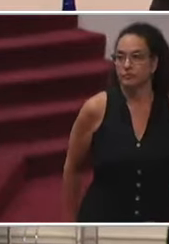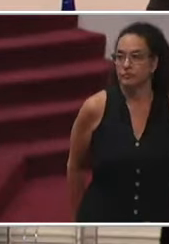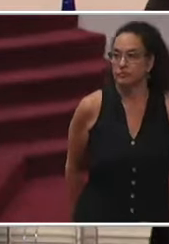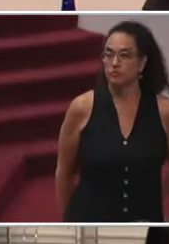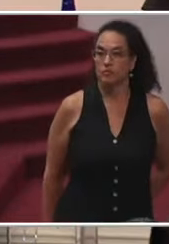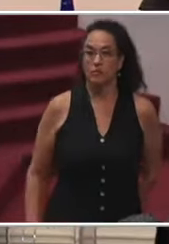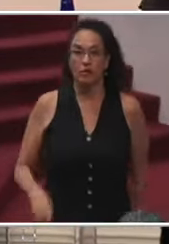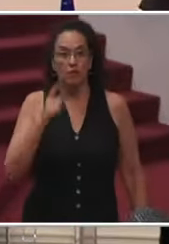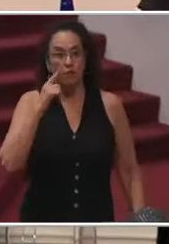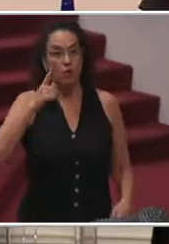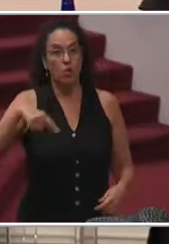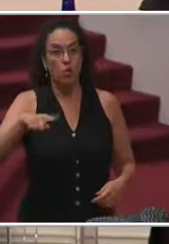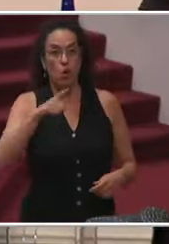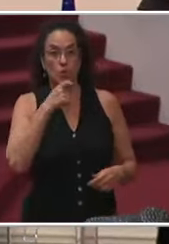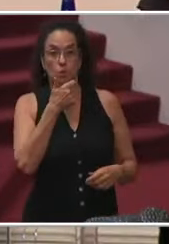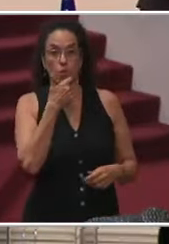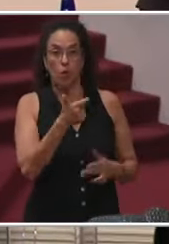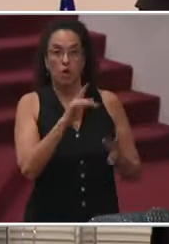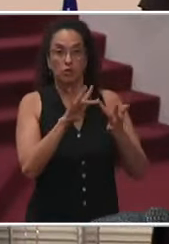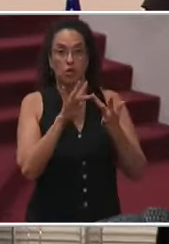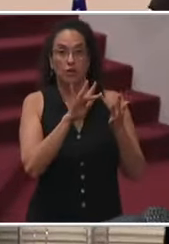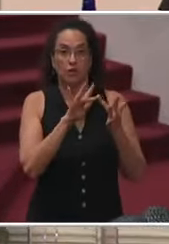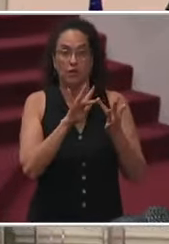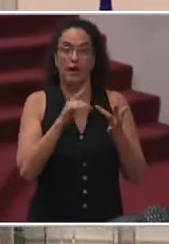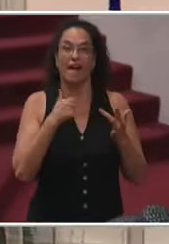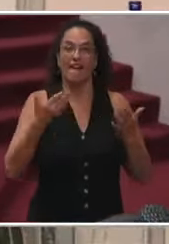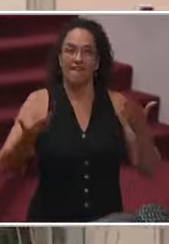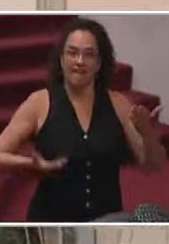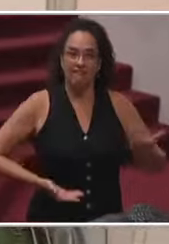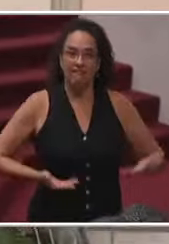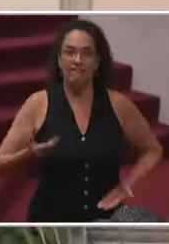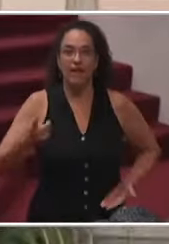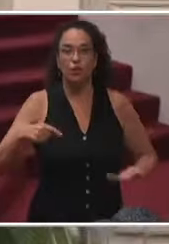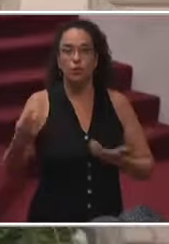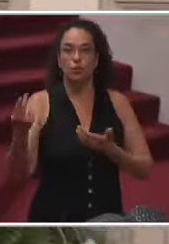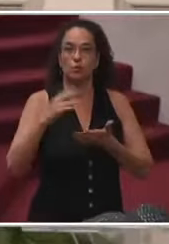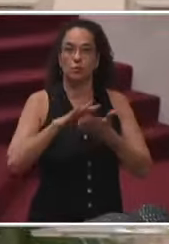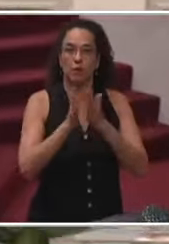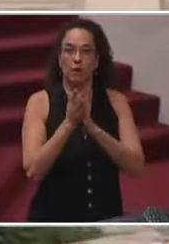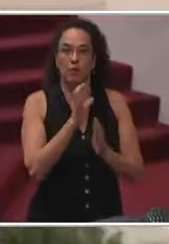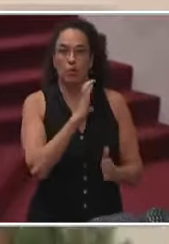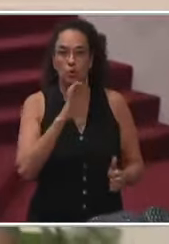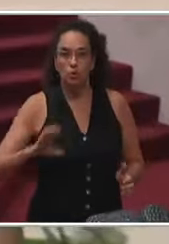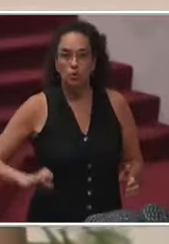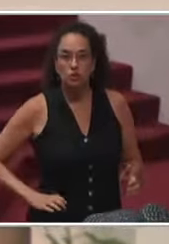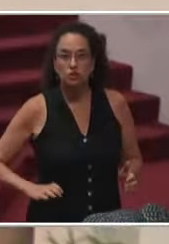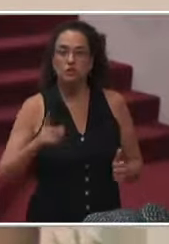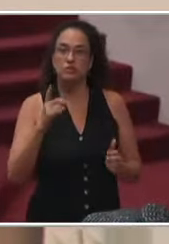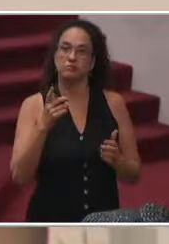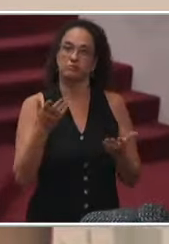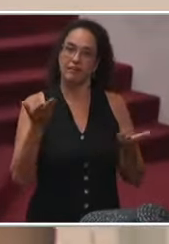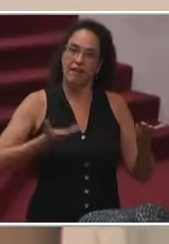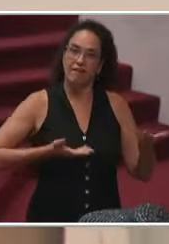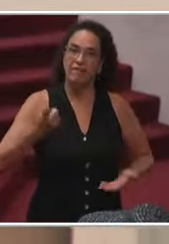For those in our cyberspace, I want to extend the invitation to Christian discipleship and church membership. If it's your